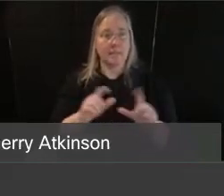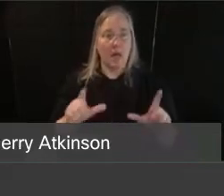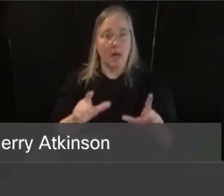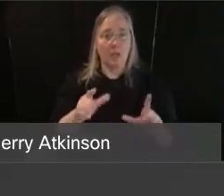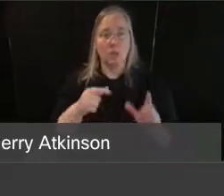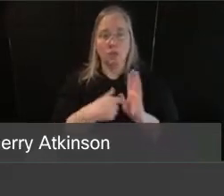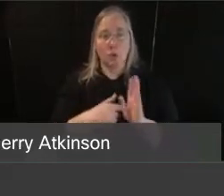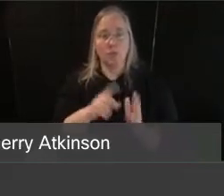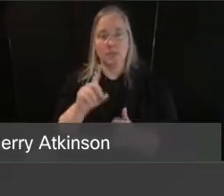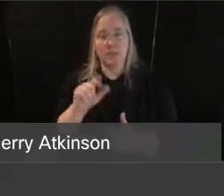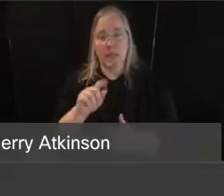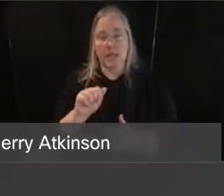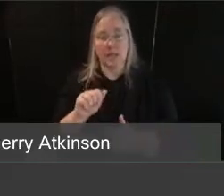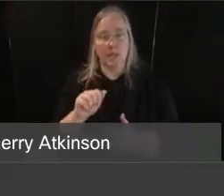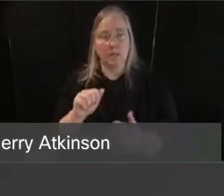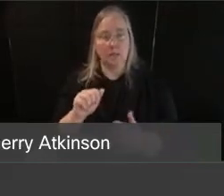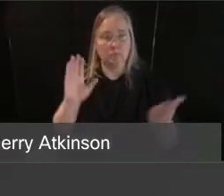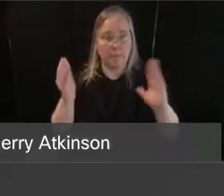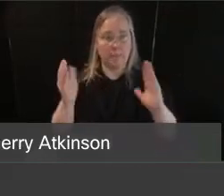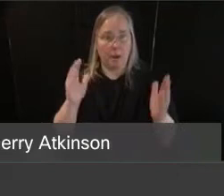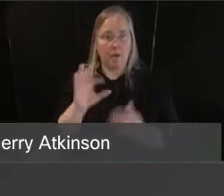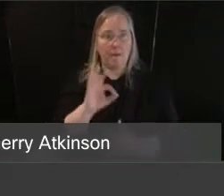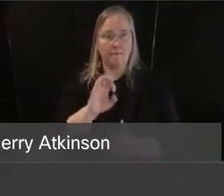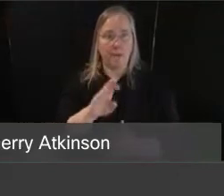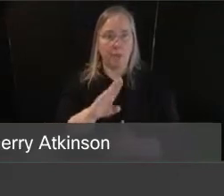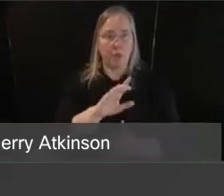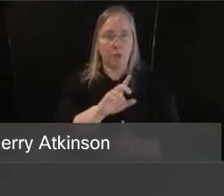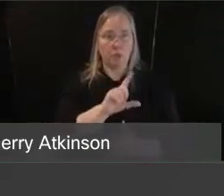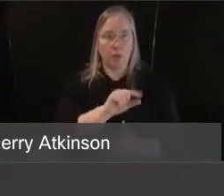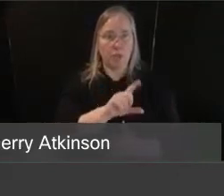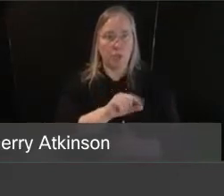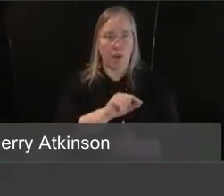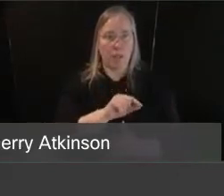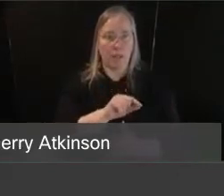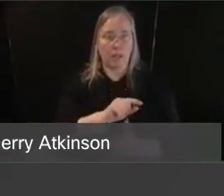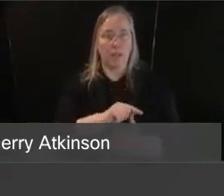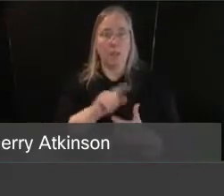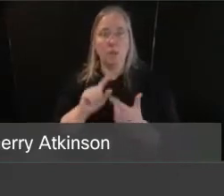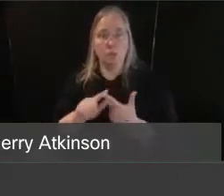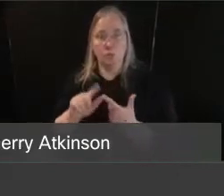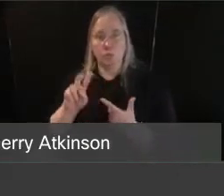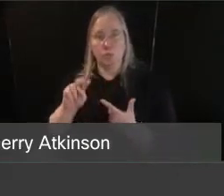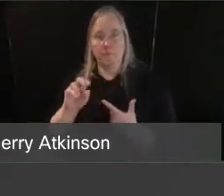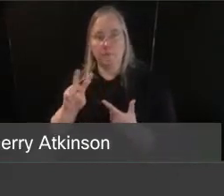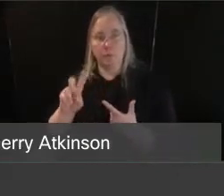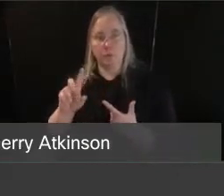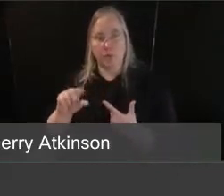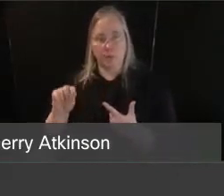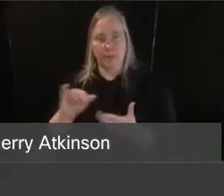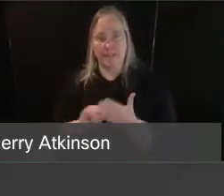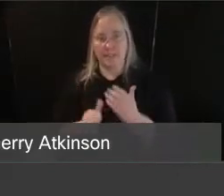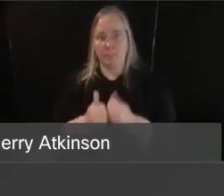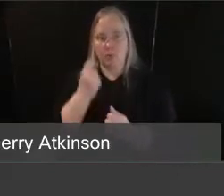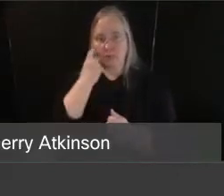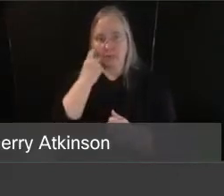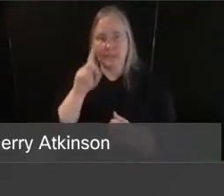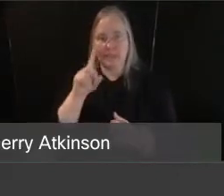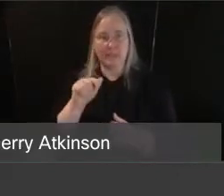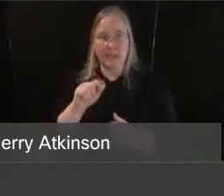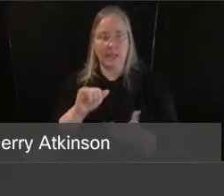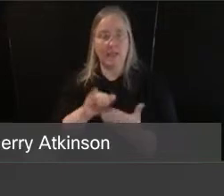from February 2020 to November 2020, most recent data, and it kind of shows the idea